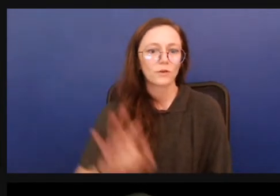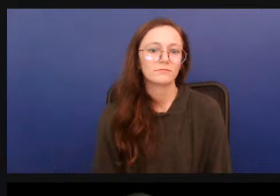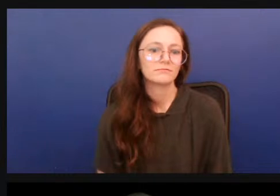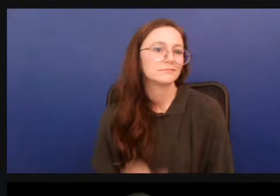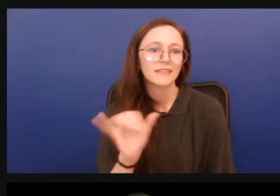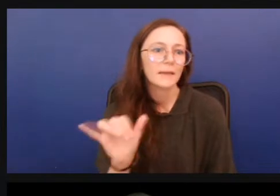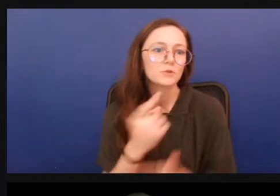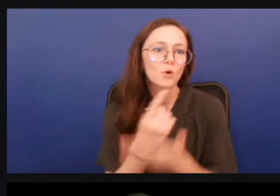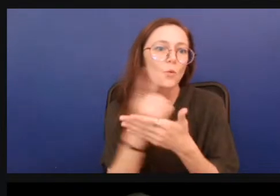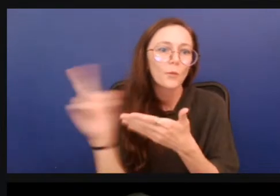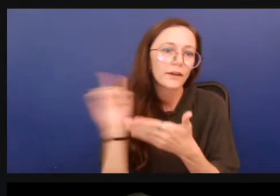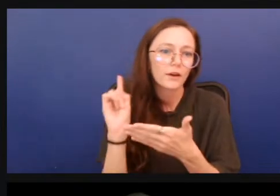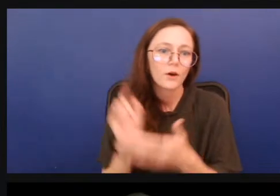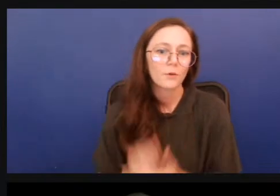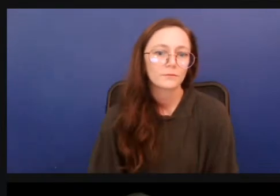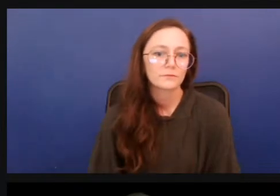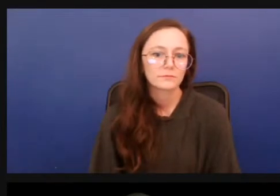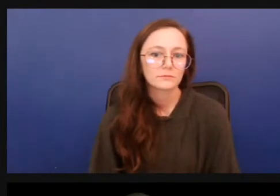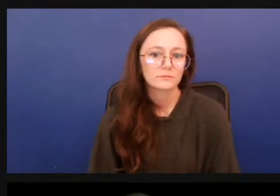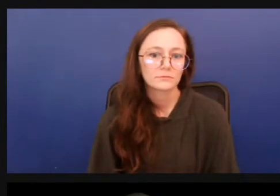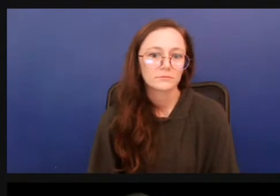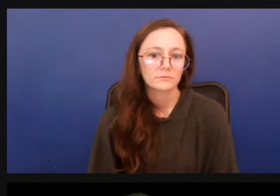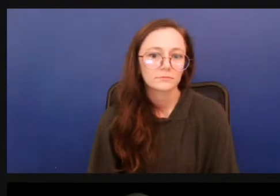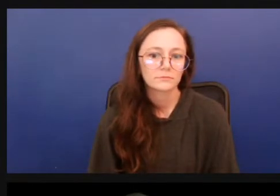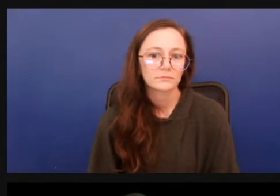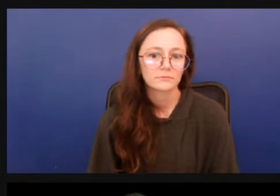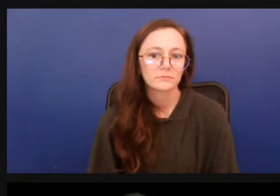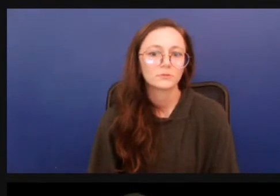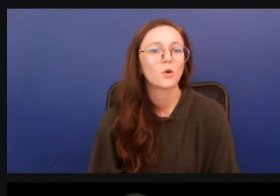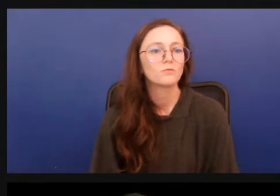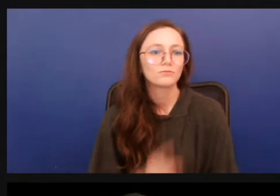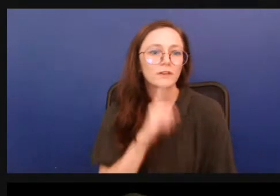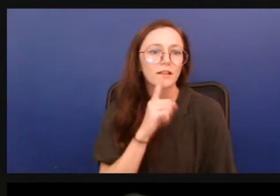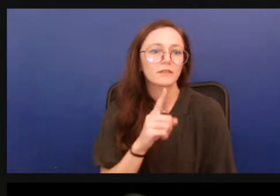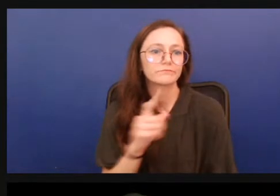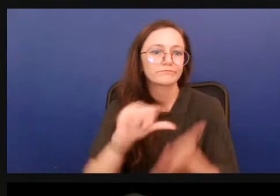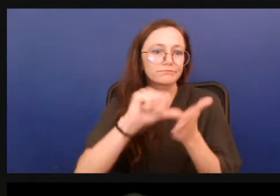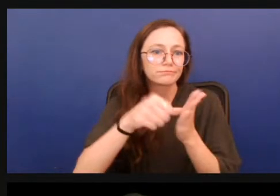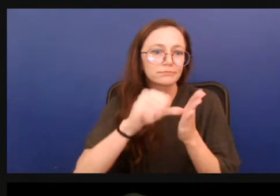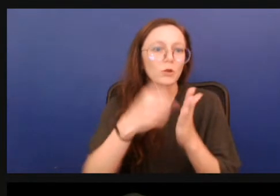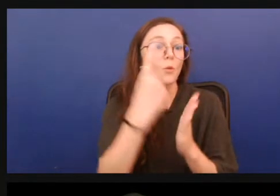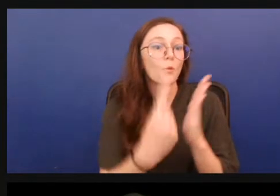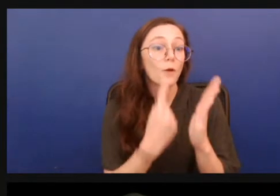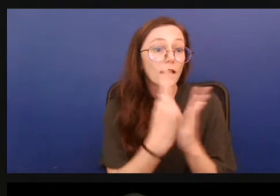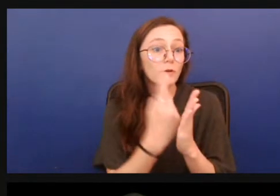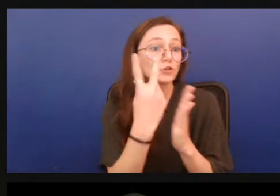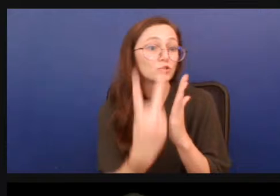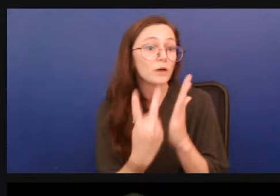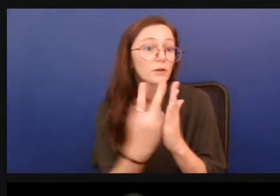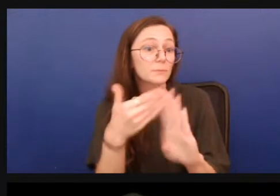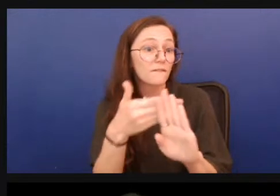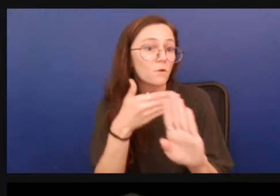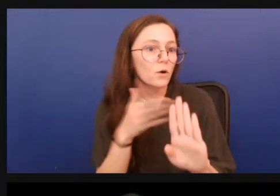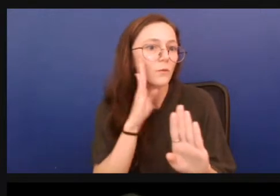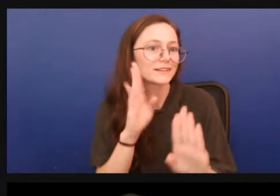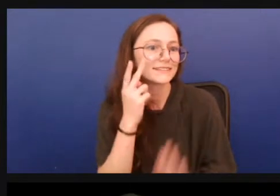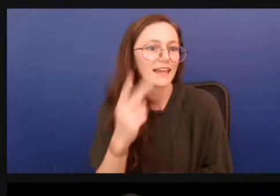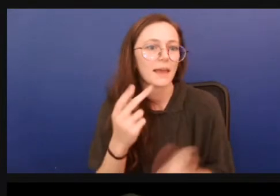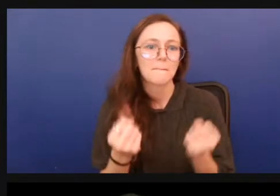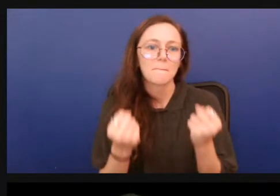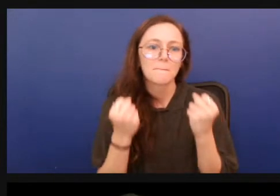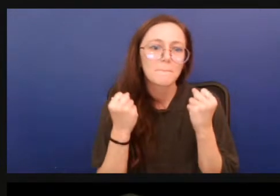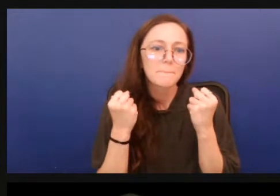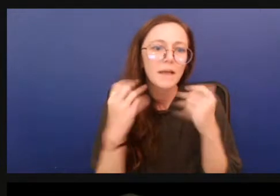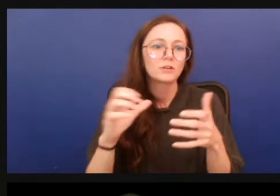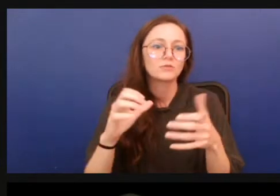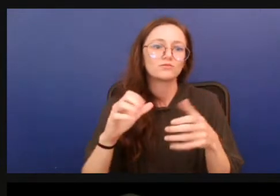rates of ground formation and earthquakes 1 or 2 hours before lava reaches the surface. So that was all seen, right? There was